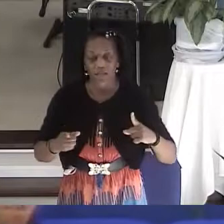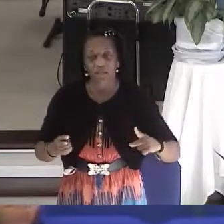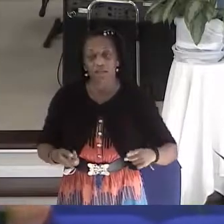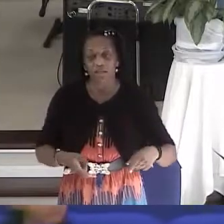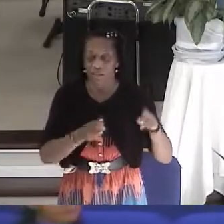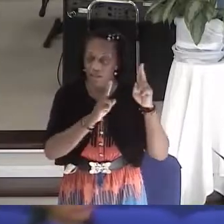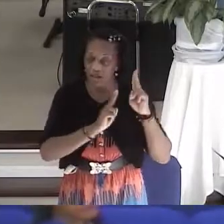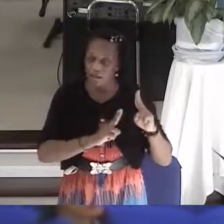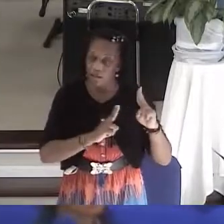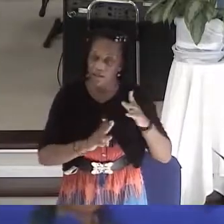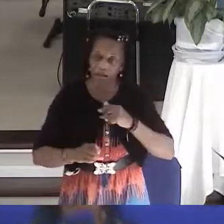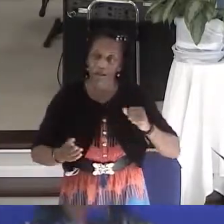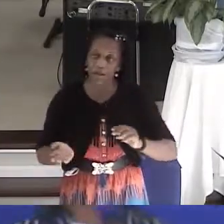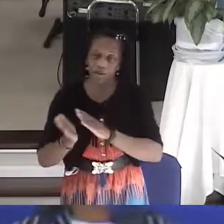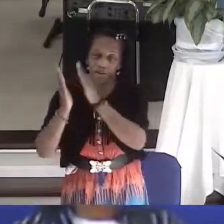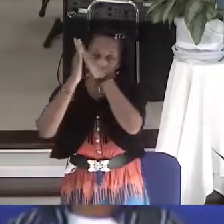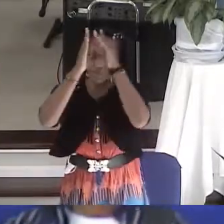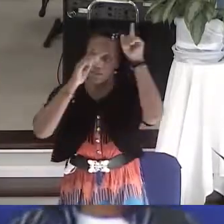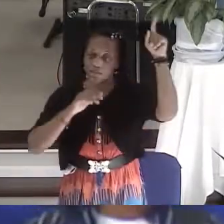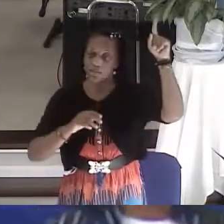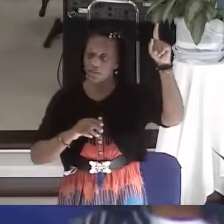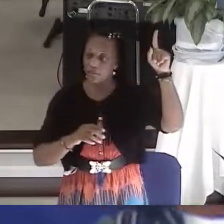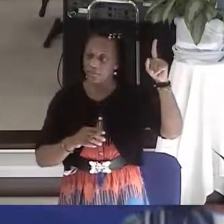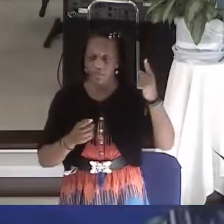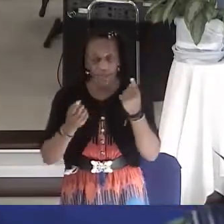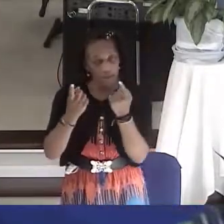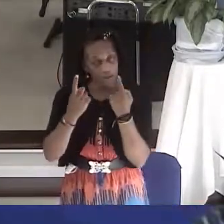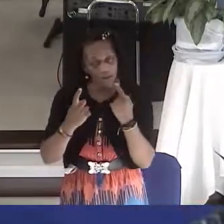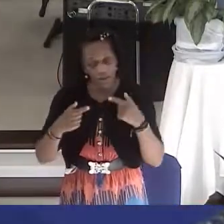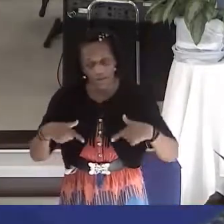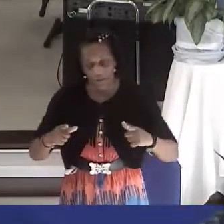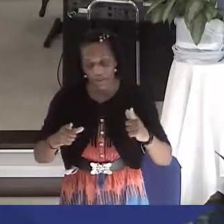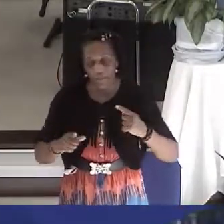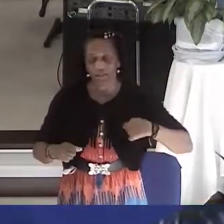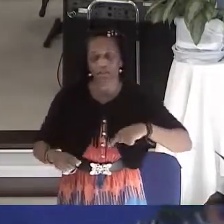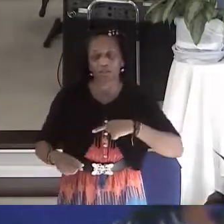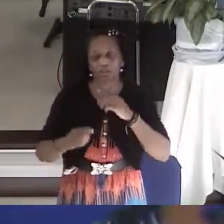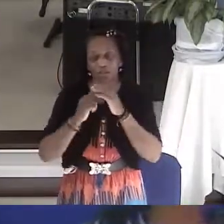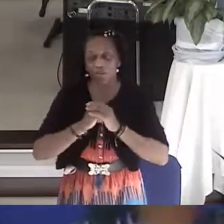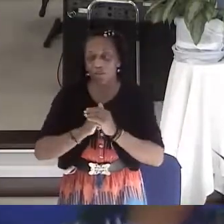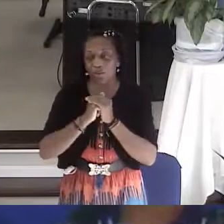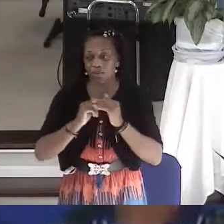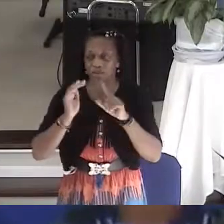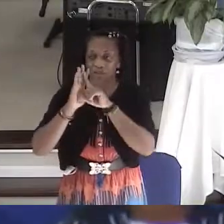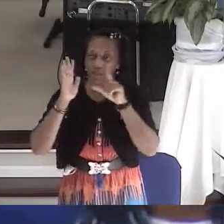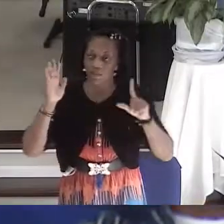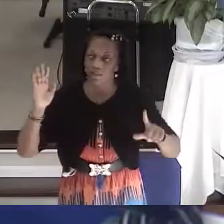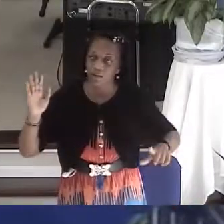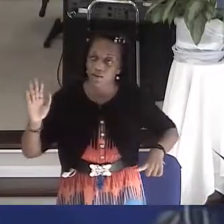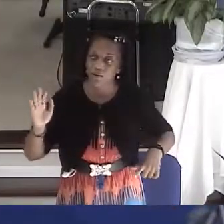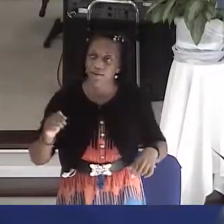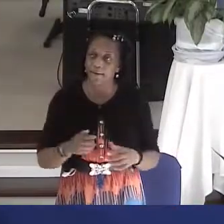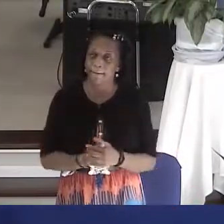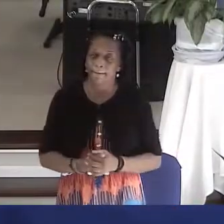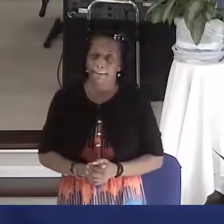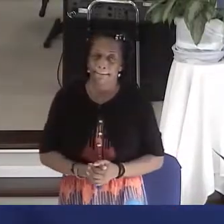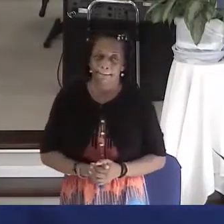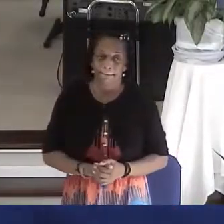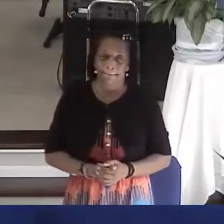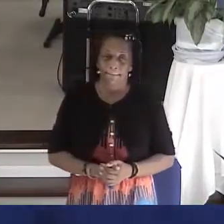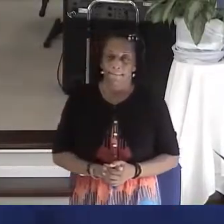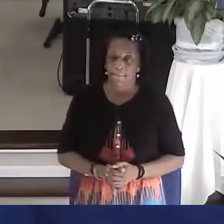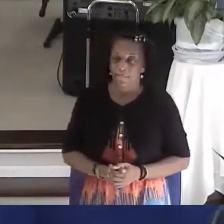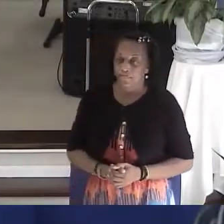praise. Come, let us worship the Lord in the beauty of holiness. You know,